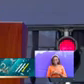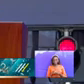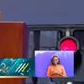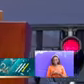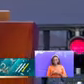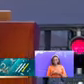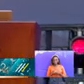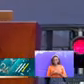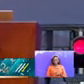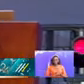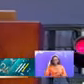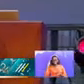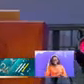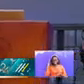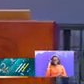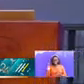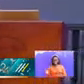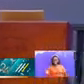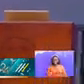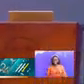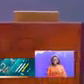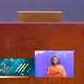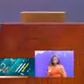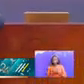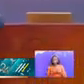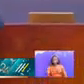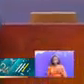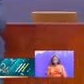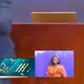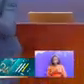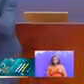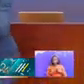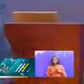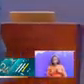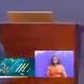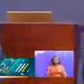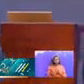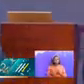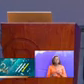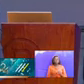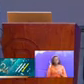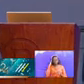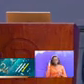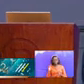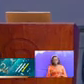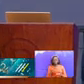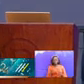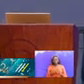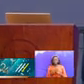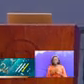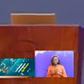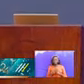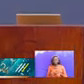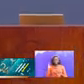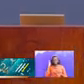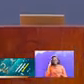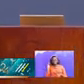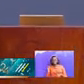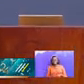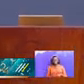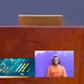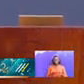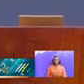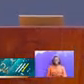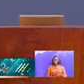Jesus didn't have a problem for 3 years he was washing their head and when the head is clean our conduct is